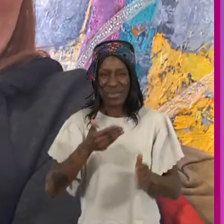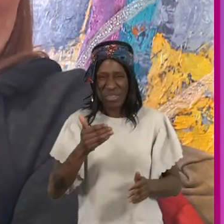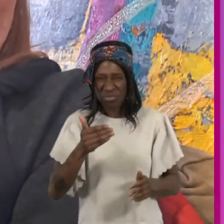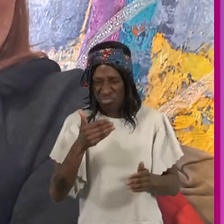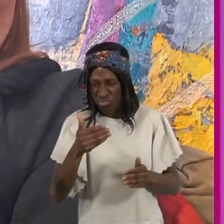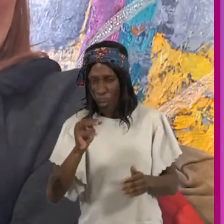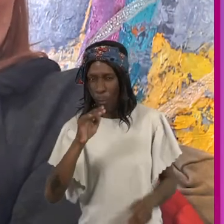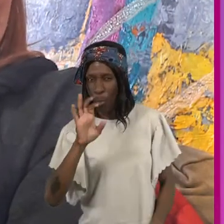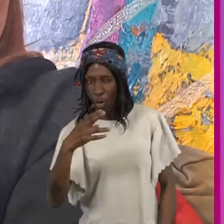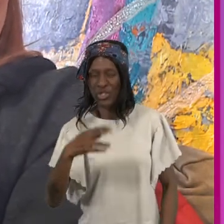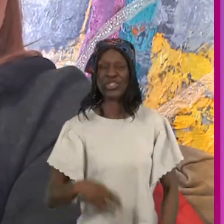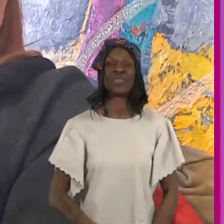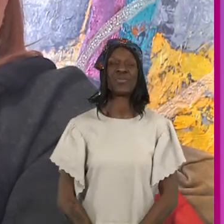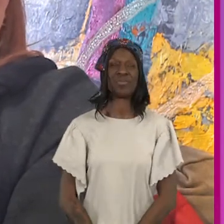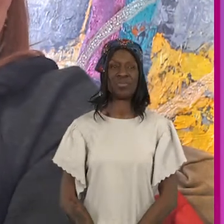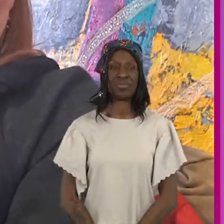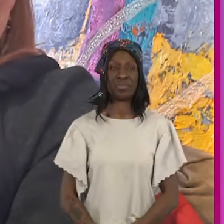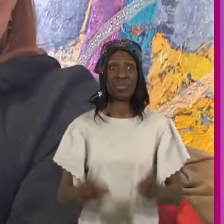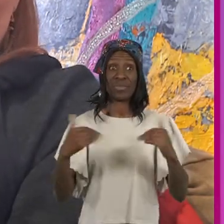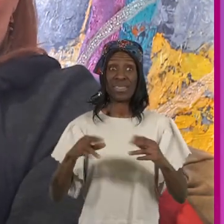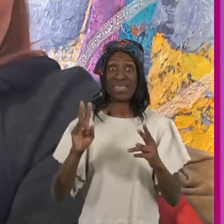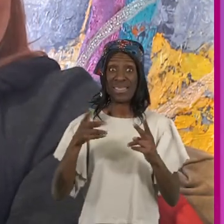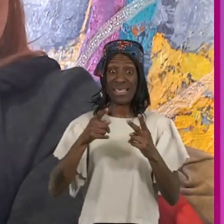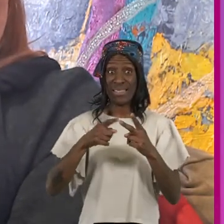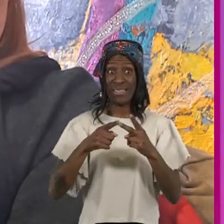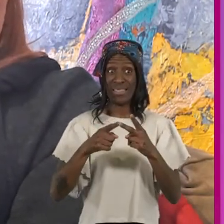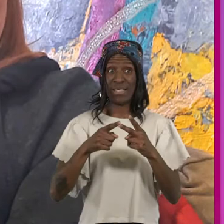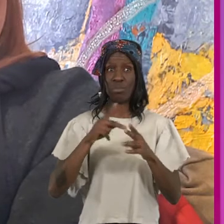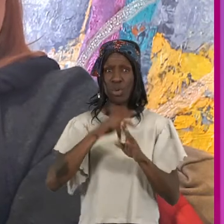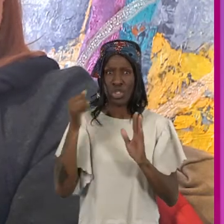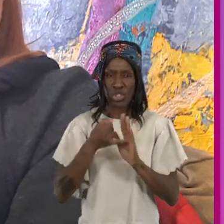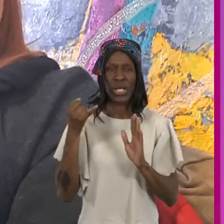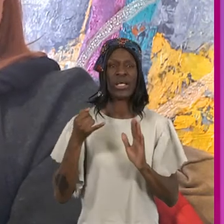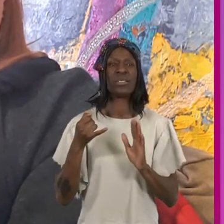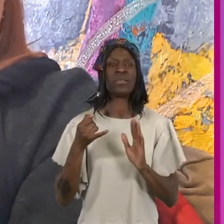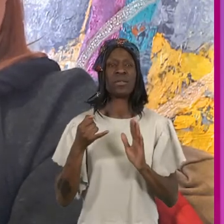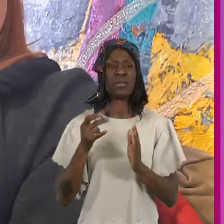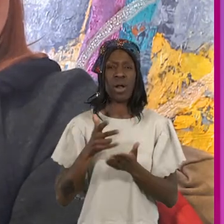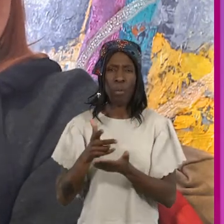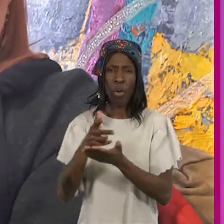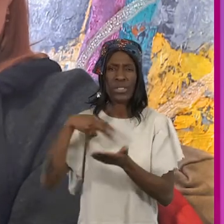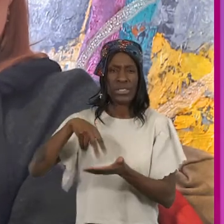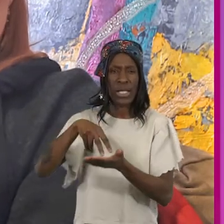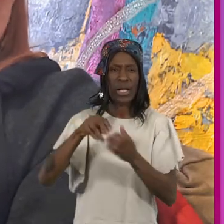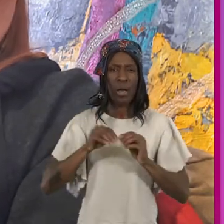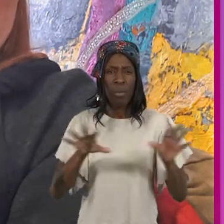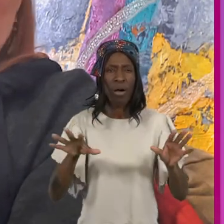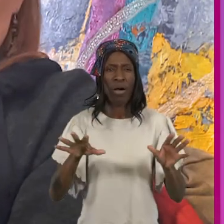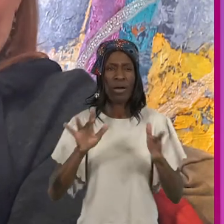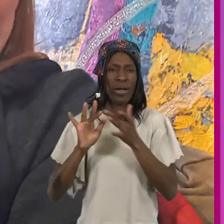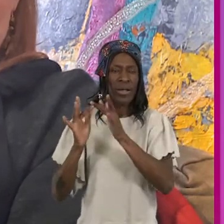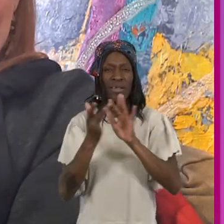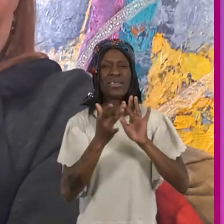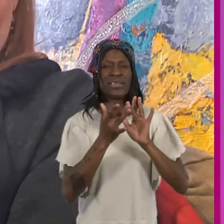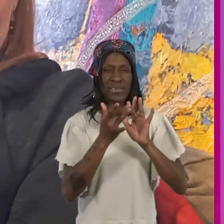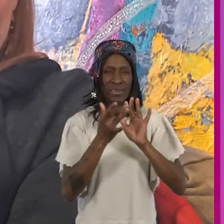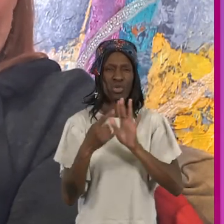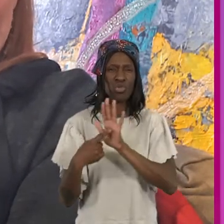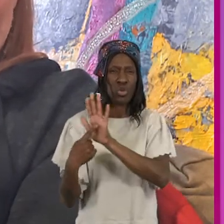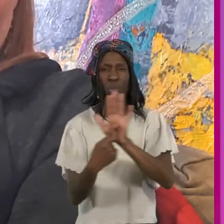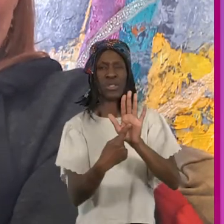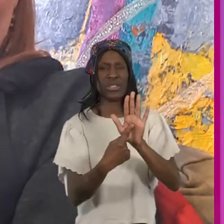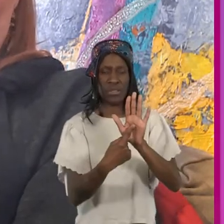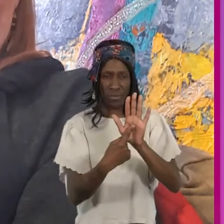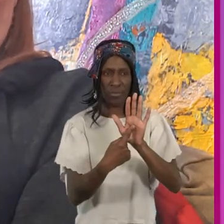program coming up in March. Our second project was Propeller's launch of a digital presentation